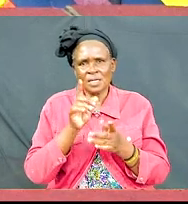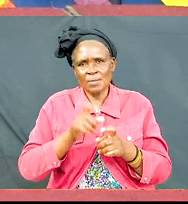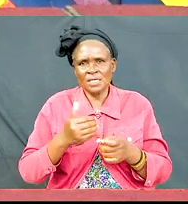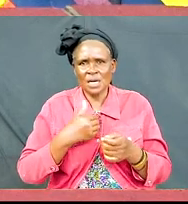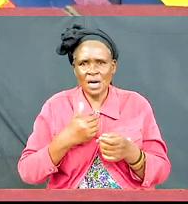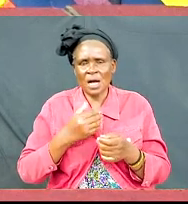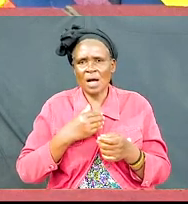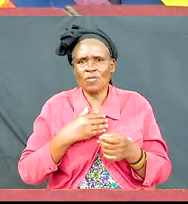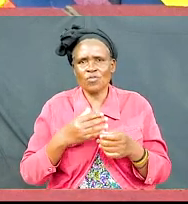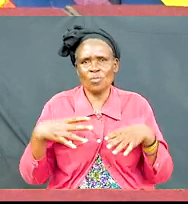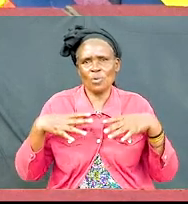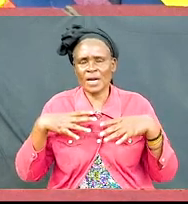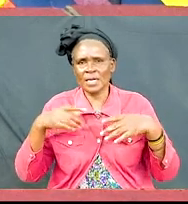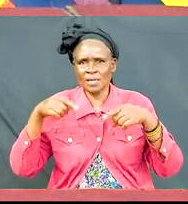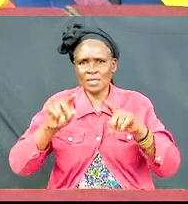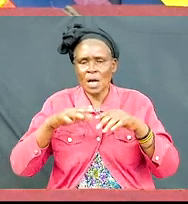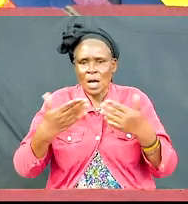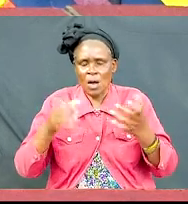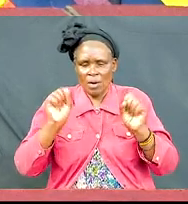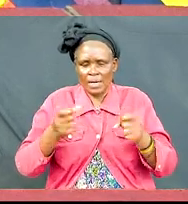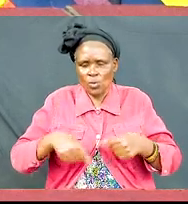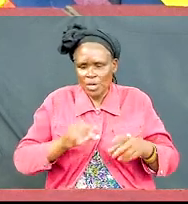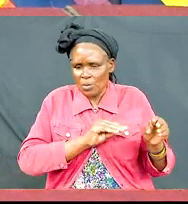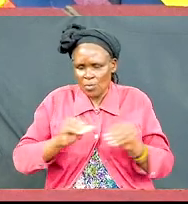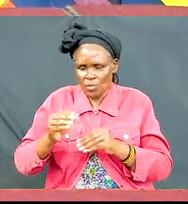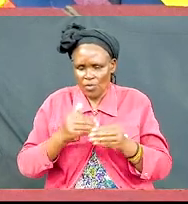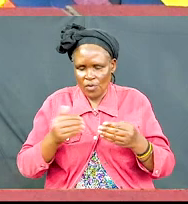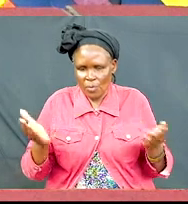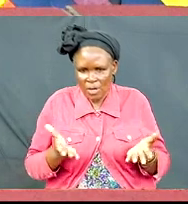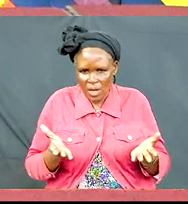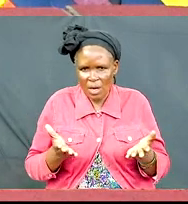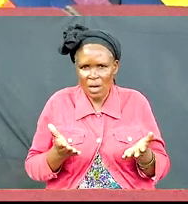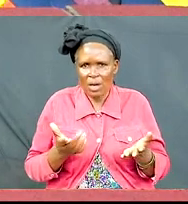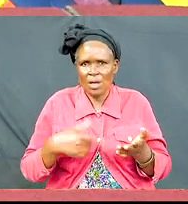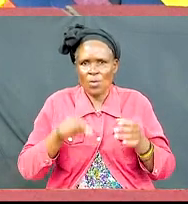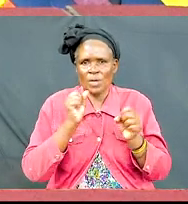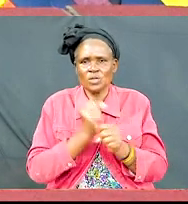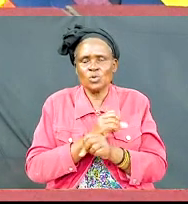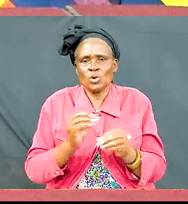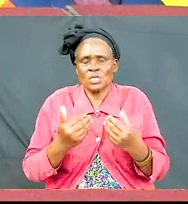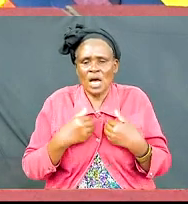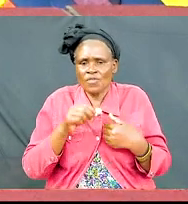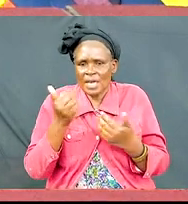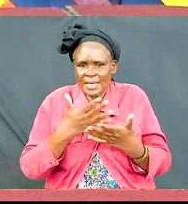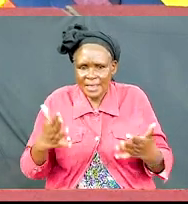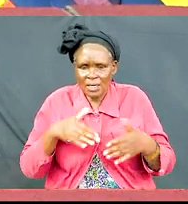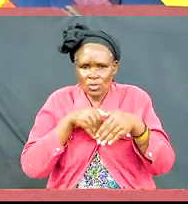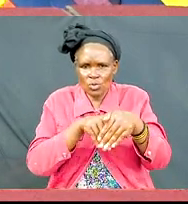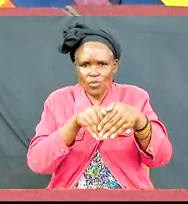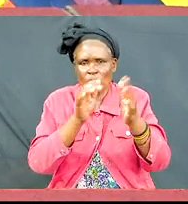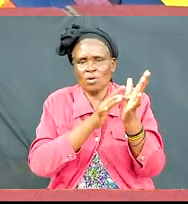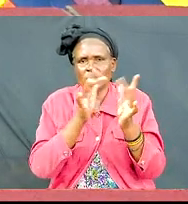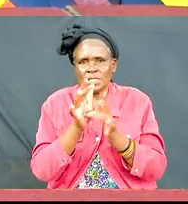asking themselves, how do we move on from here? We left everything to follow Jesus. We